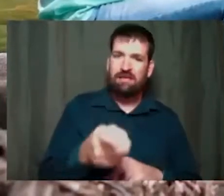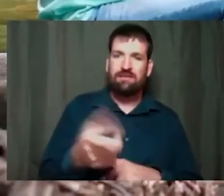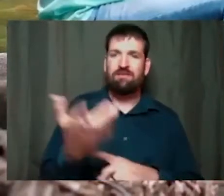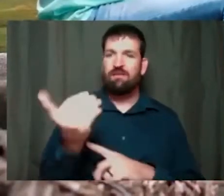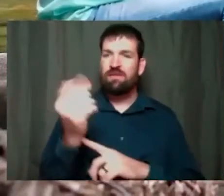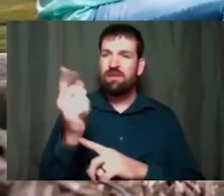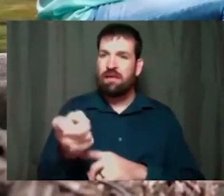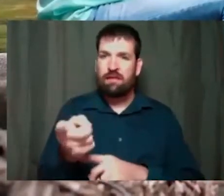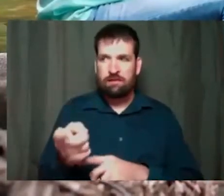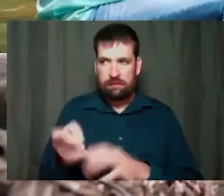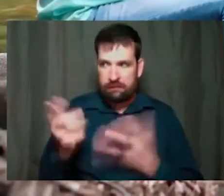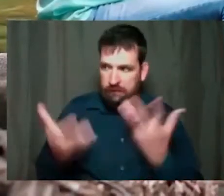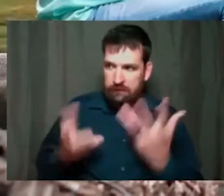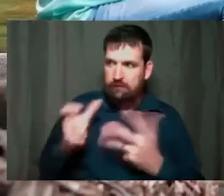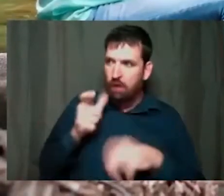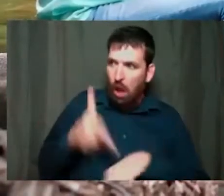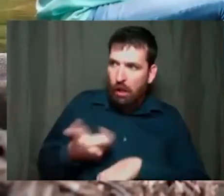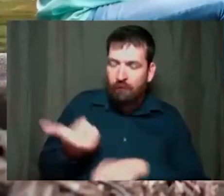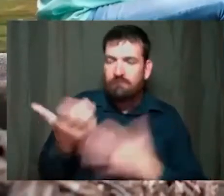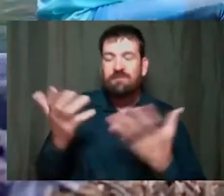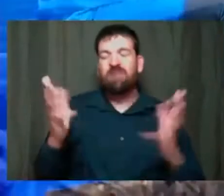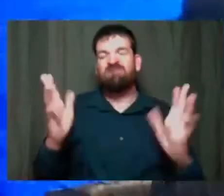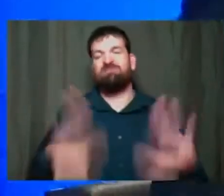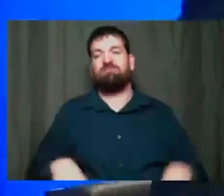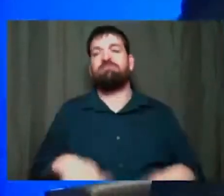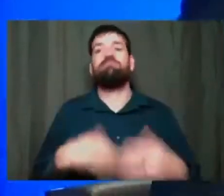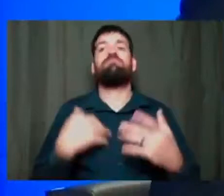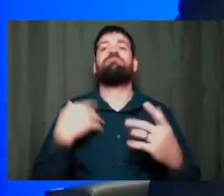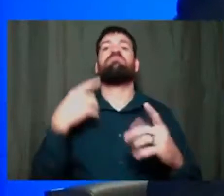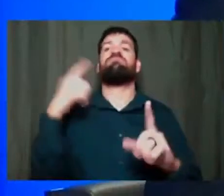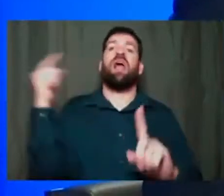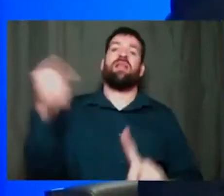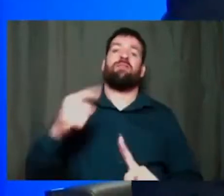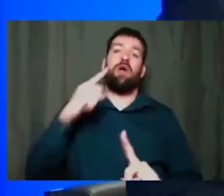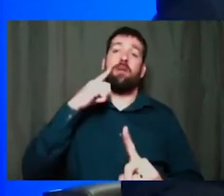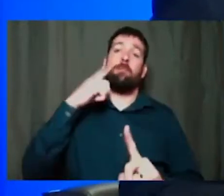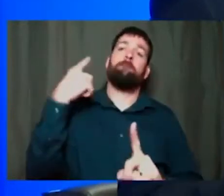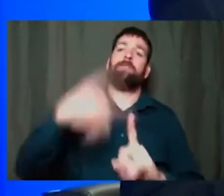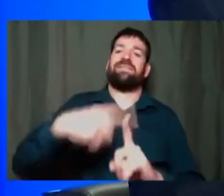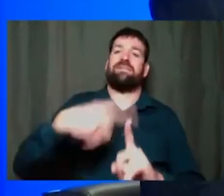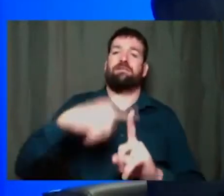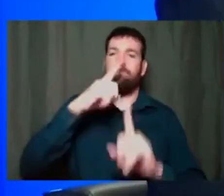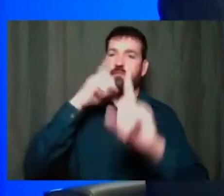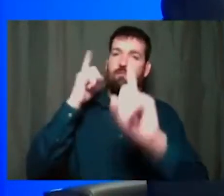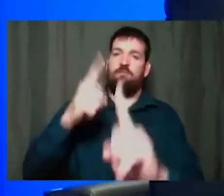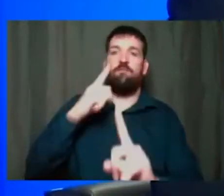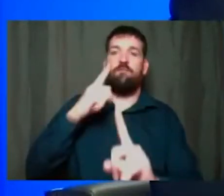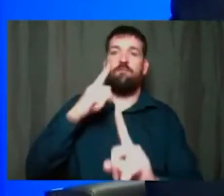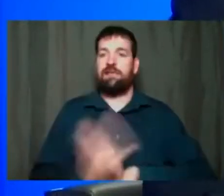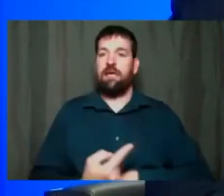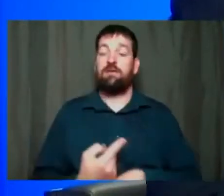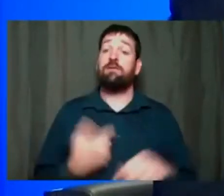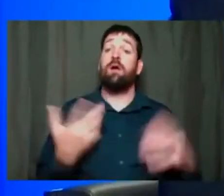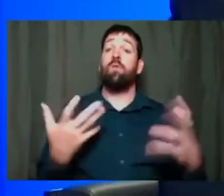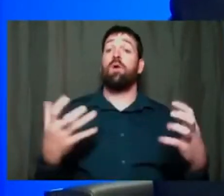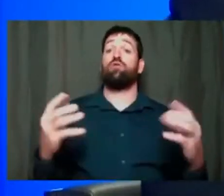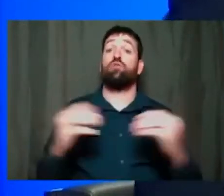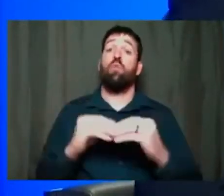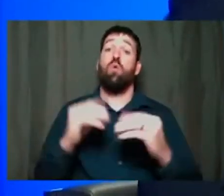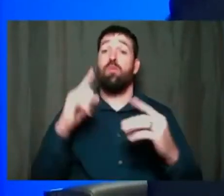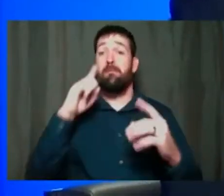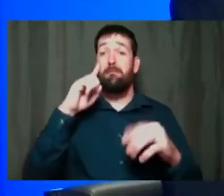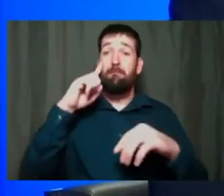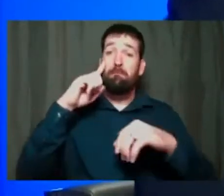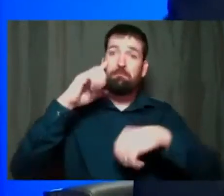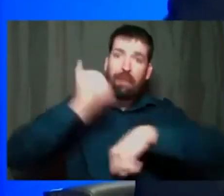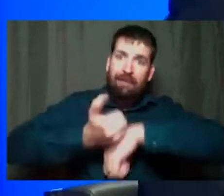enough? And try to identify a positive intention for your day. So you can think of anything like, I'd like to be more mindful, I'd like to be more engaged, I'd like